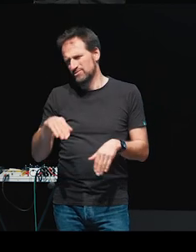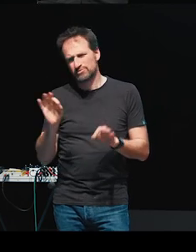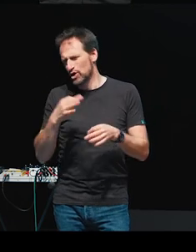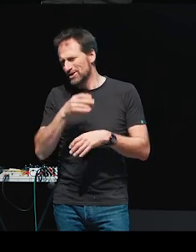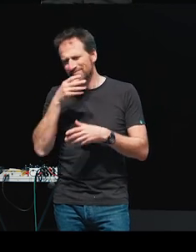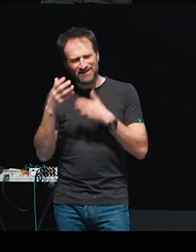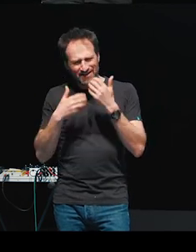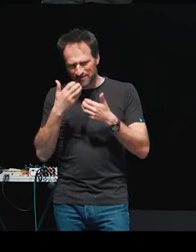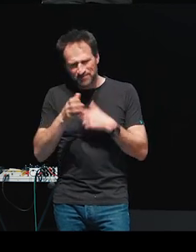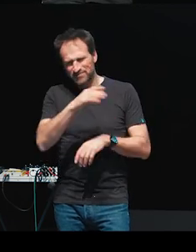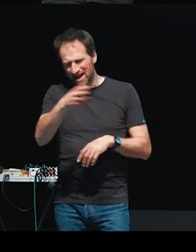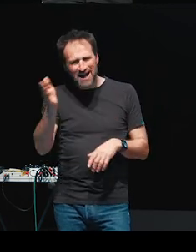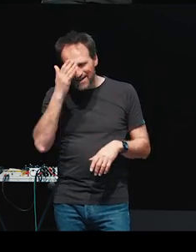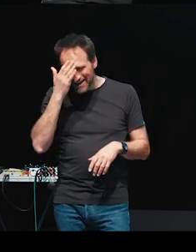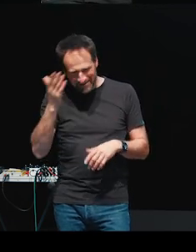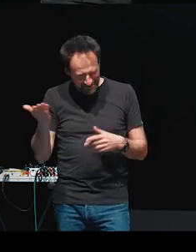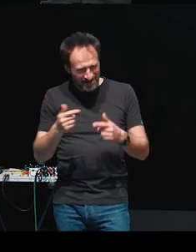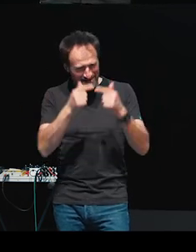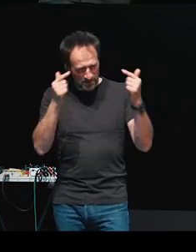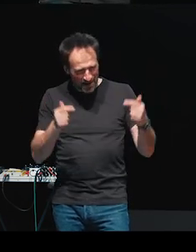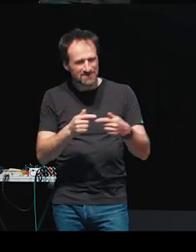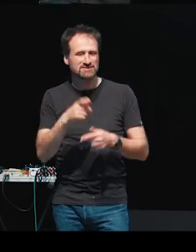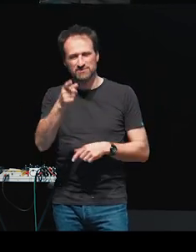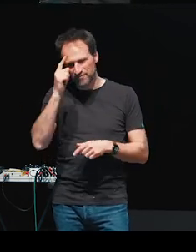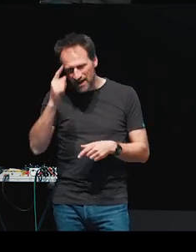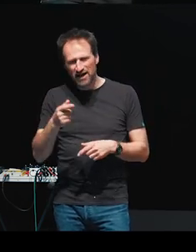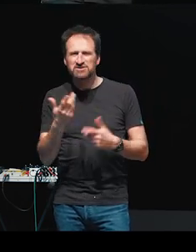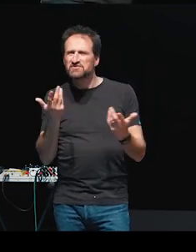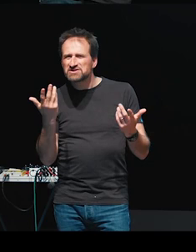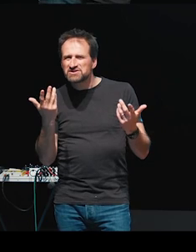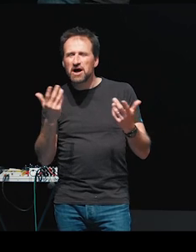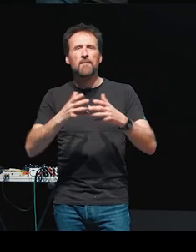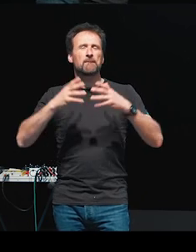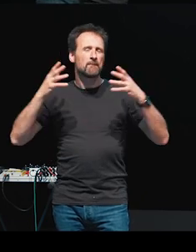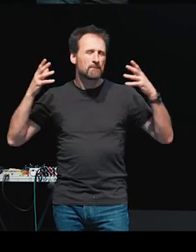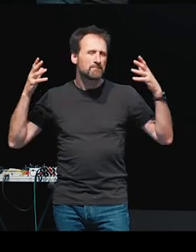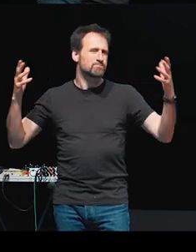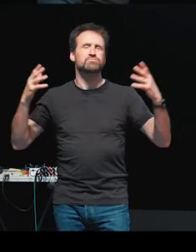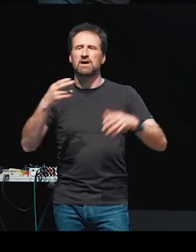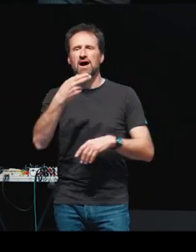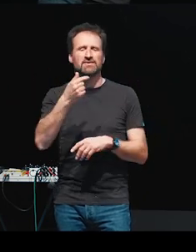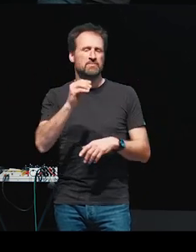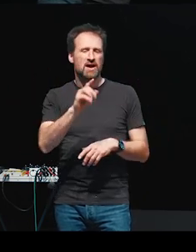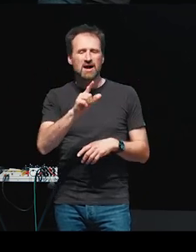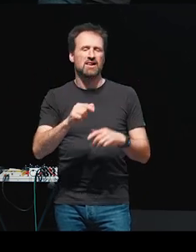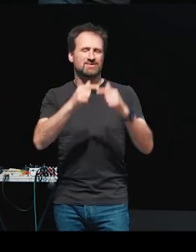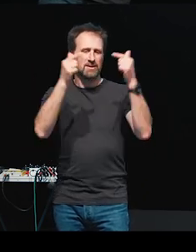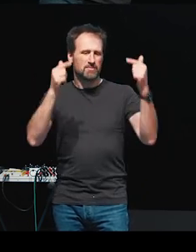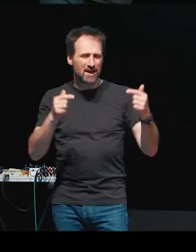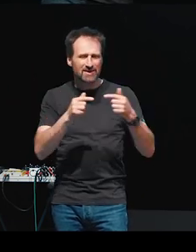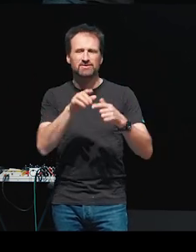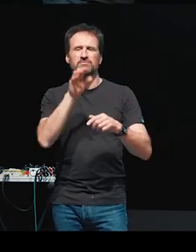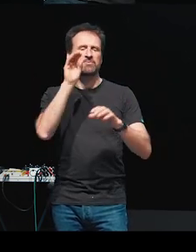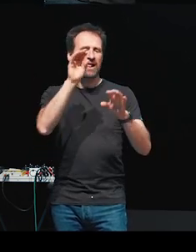templates. We all know templates, and we all can imagine something like a big HTML template with placeholders that